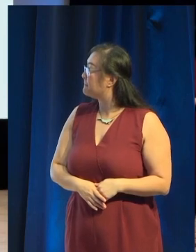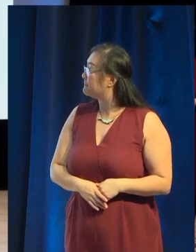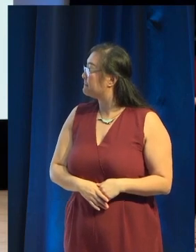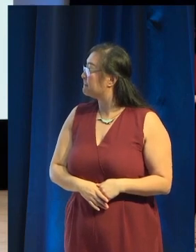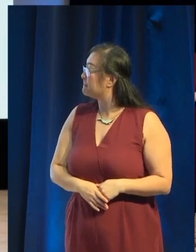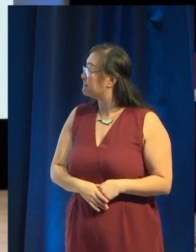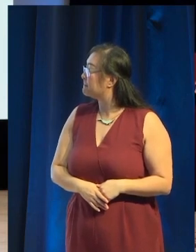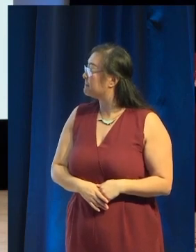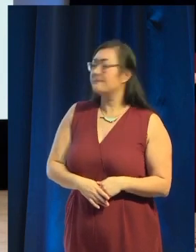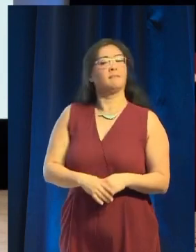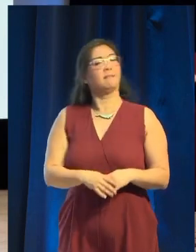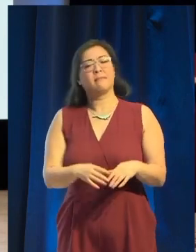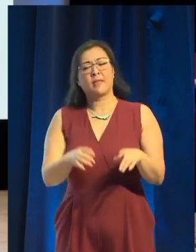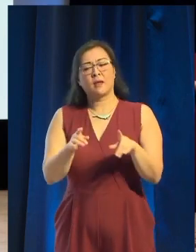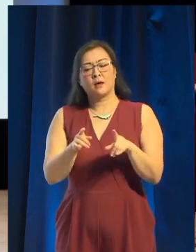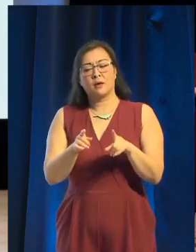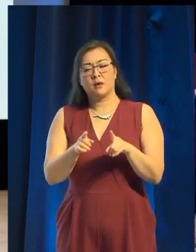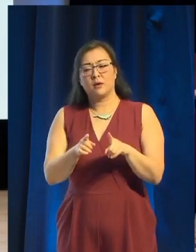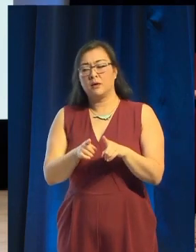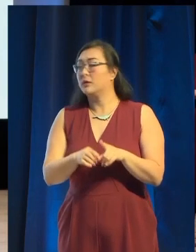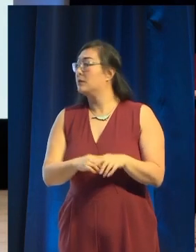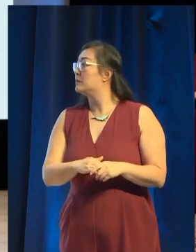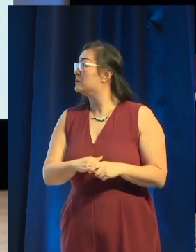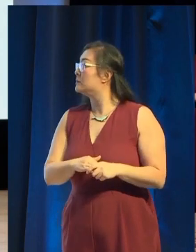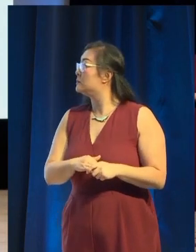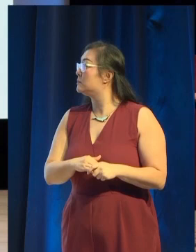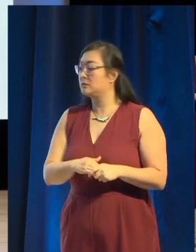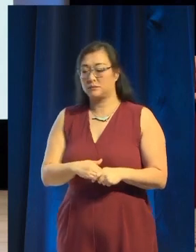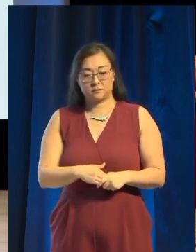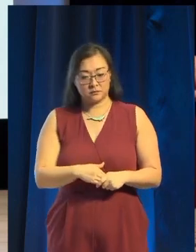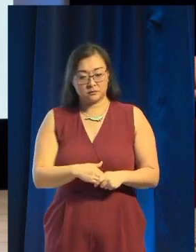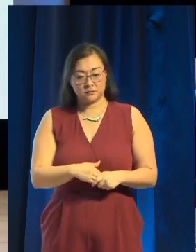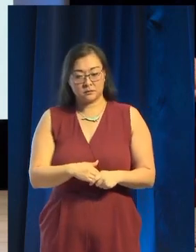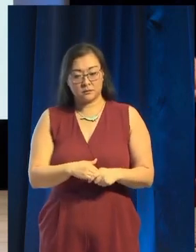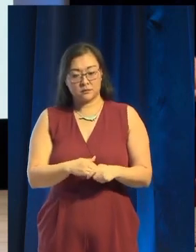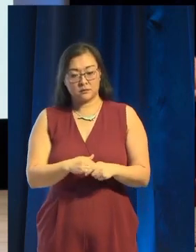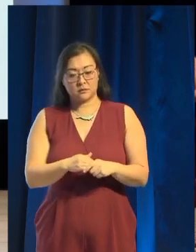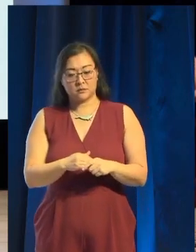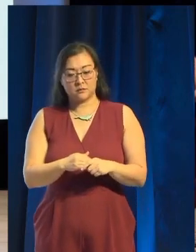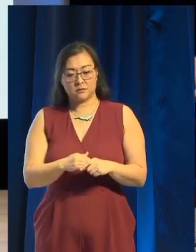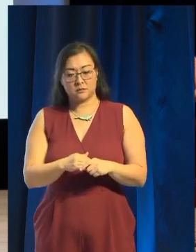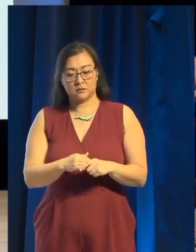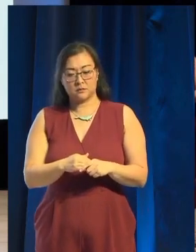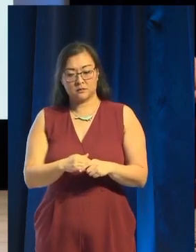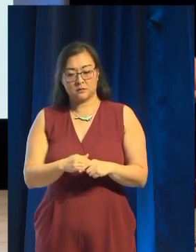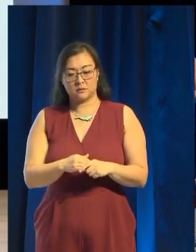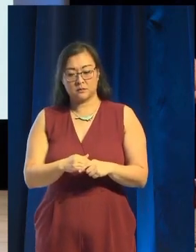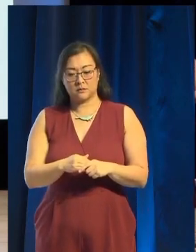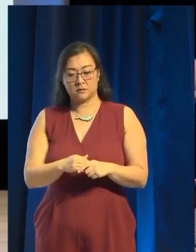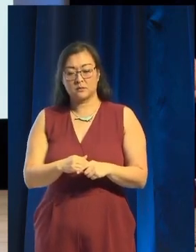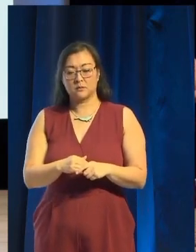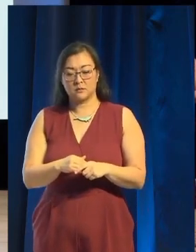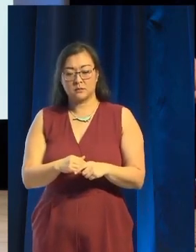think that the empowerment that is allowed by Otome game is not only due to the player's interpretation,